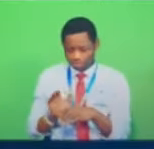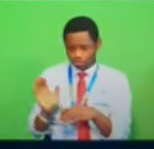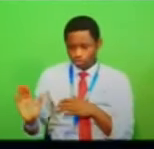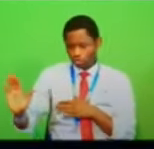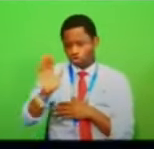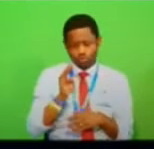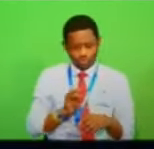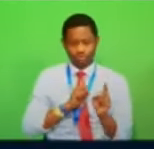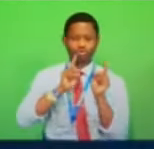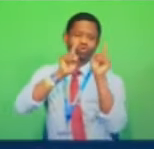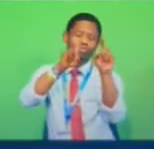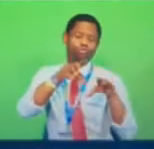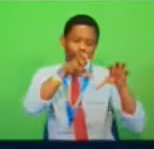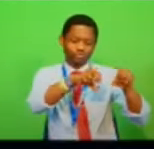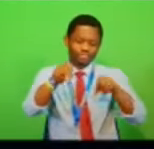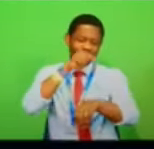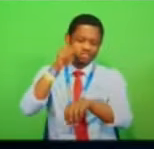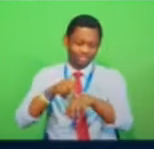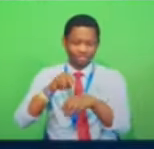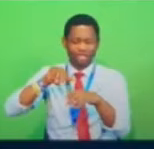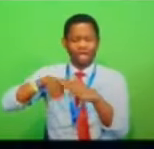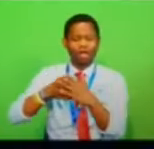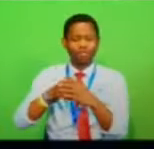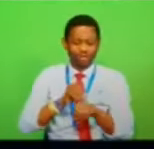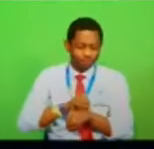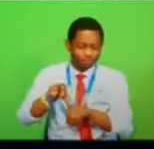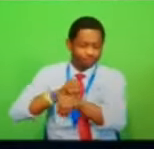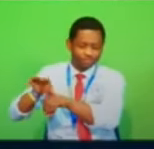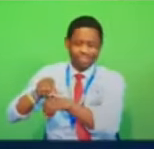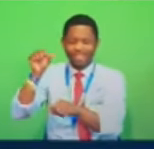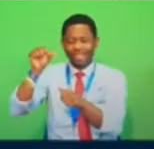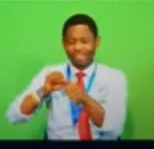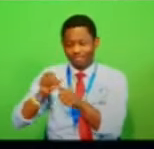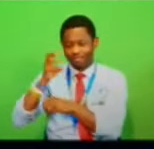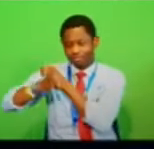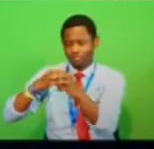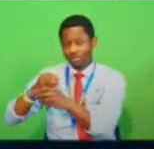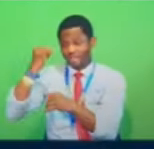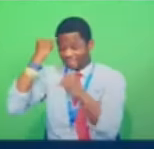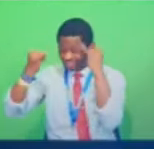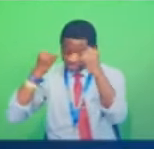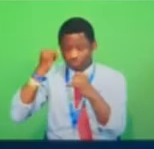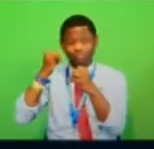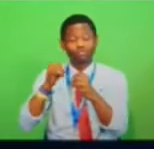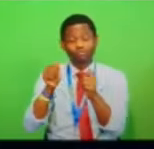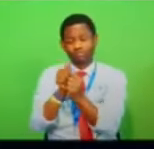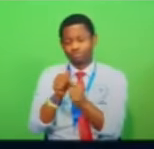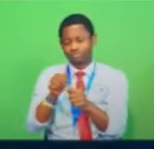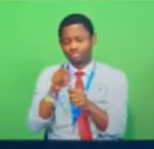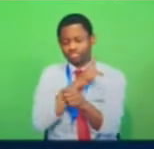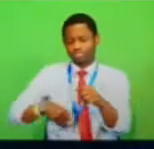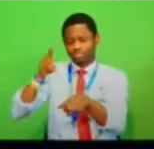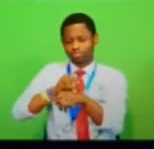or take their nations by influencing every worldview, thought, and behavior with kingdom principles, values, and